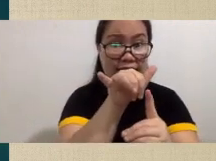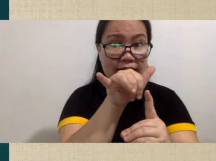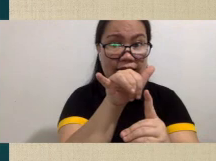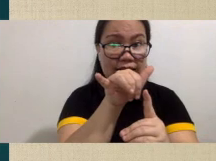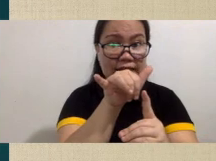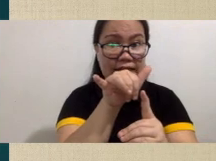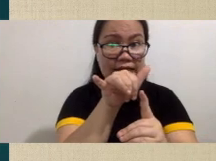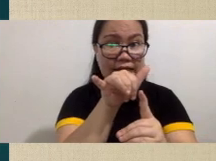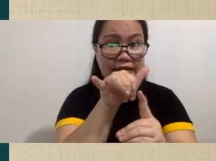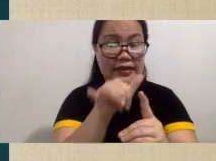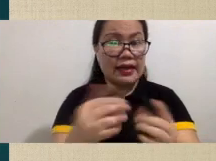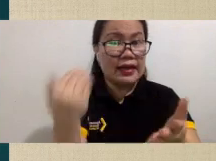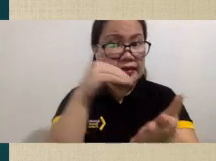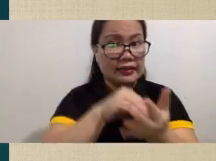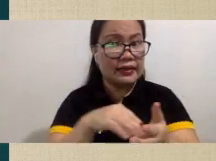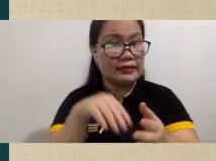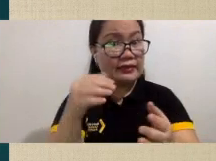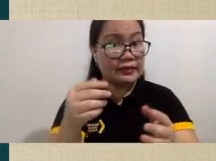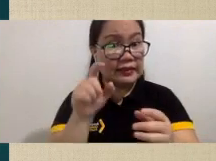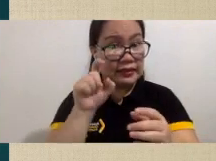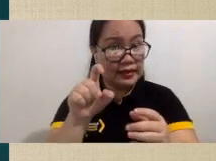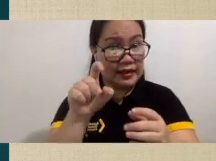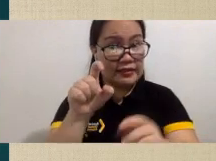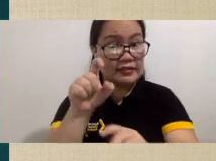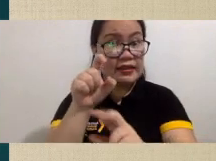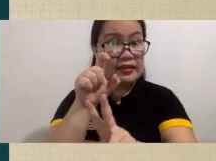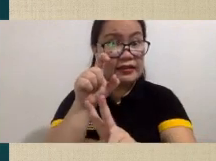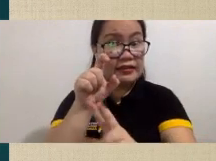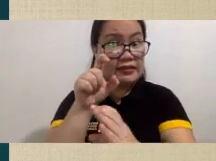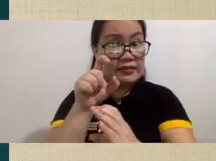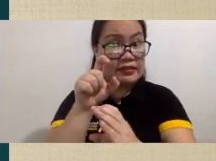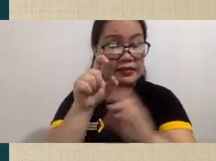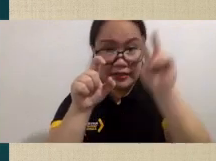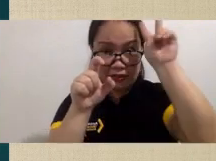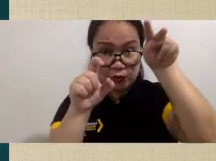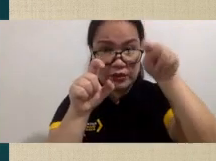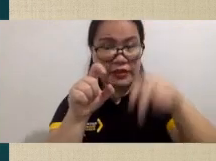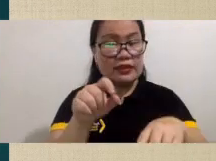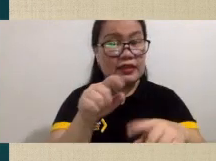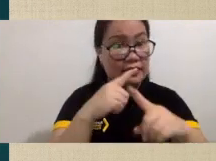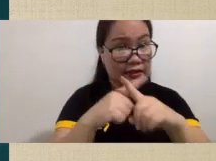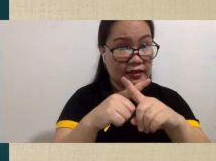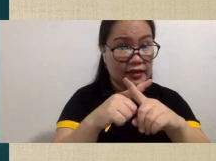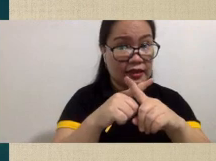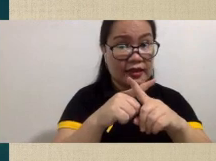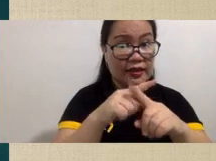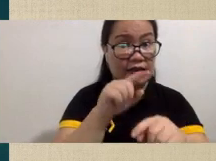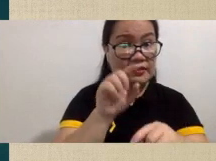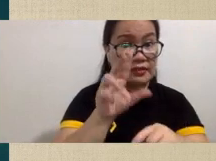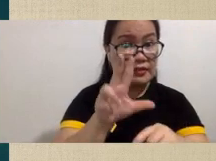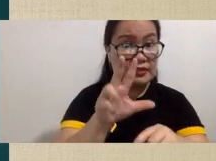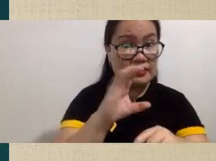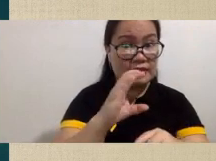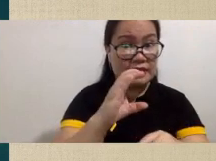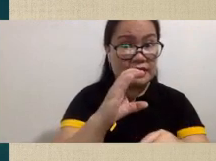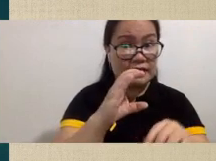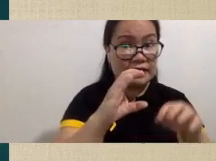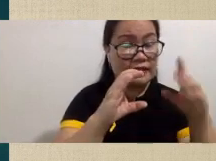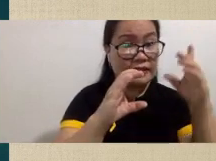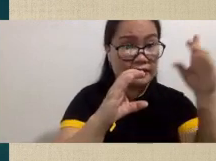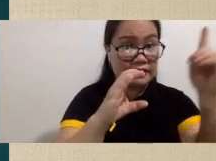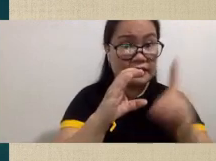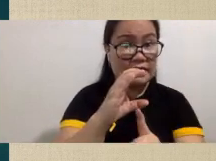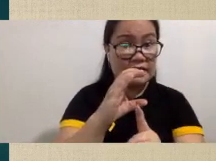d. Again, x squared ulit. So, x is 3c. And then x, 3c